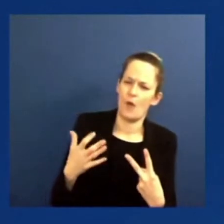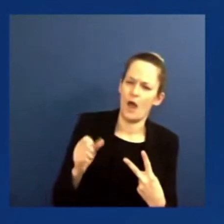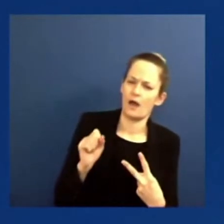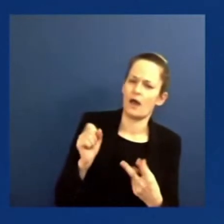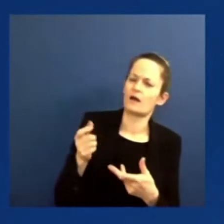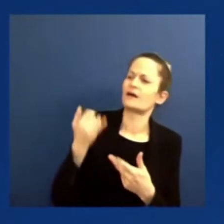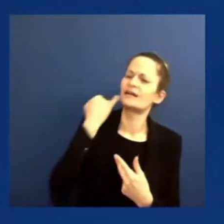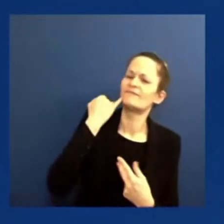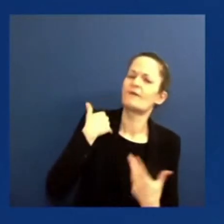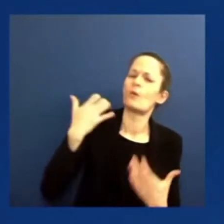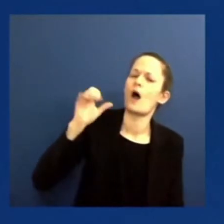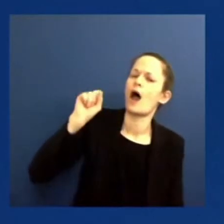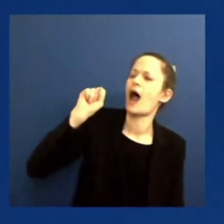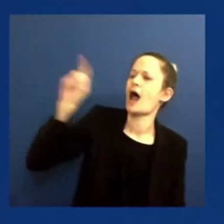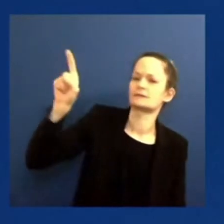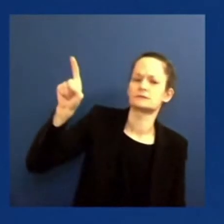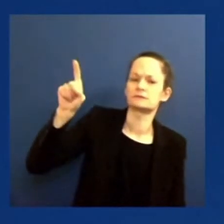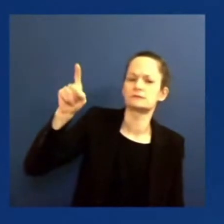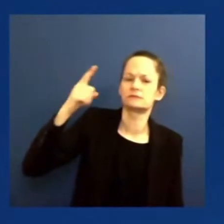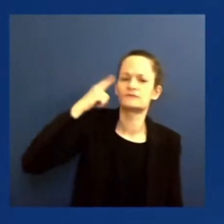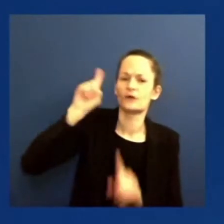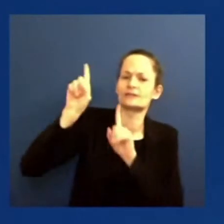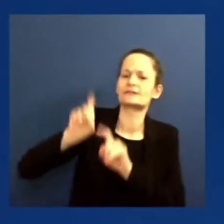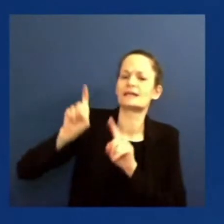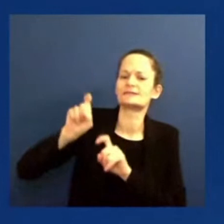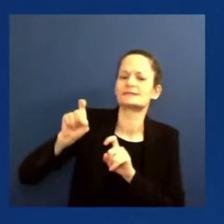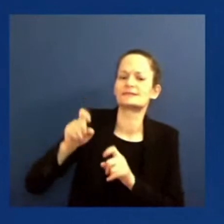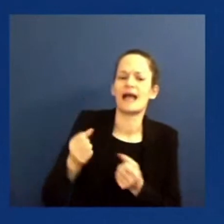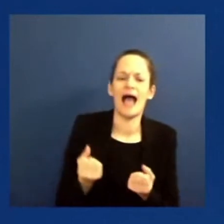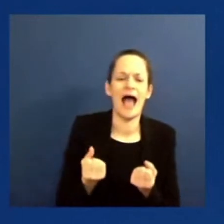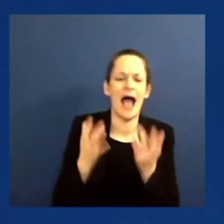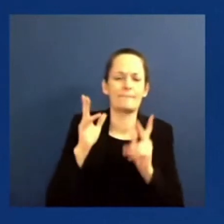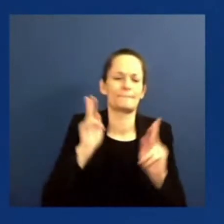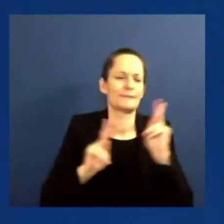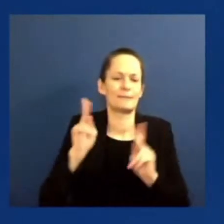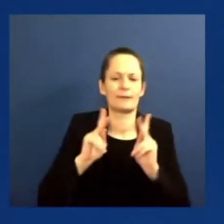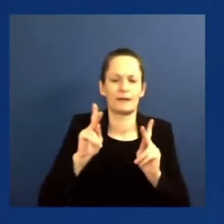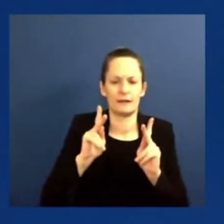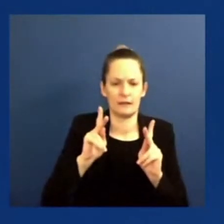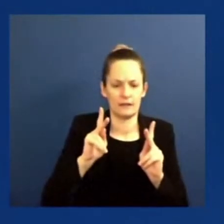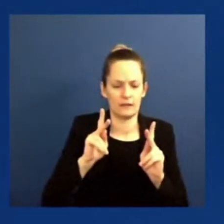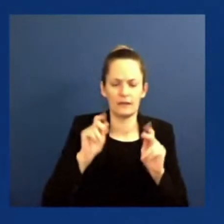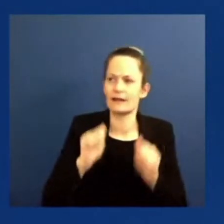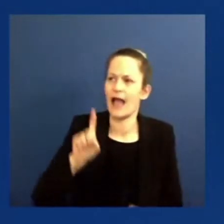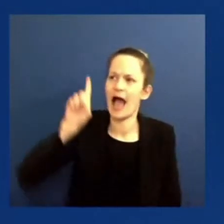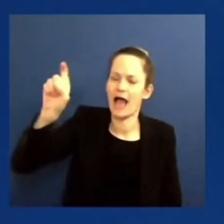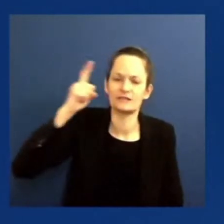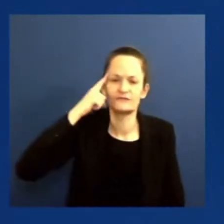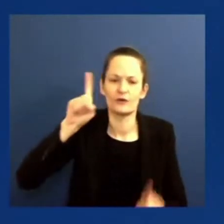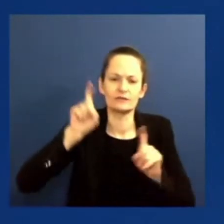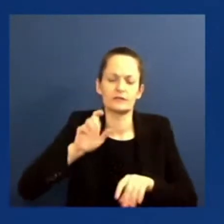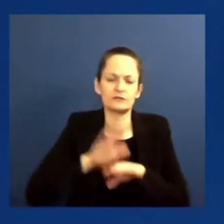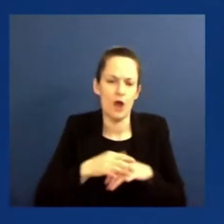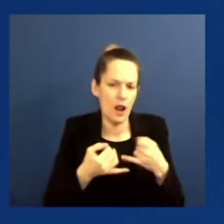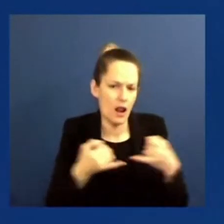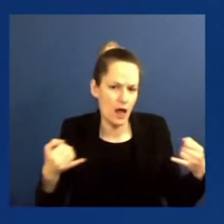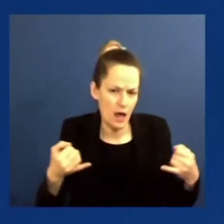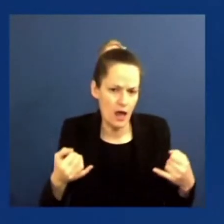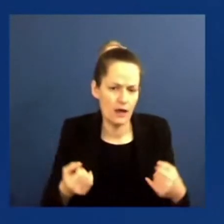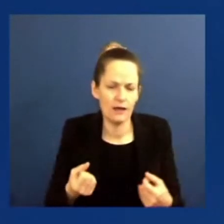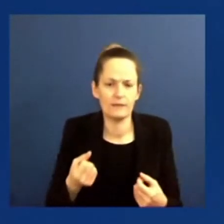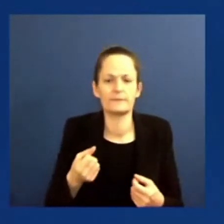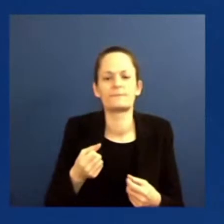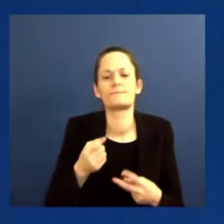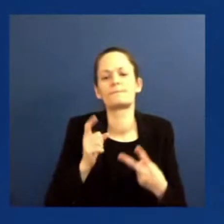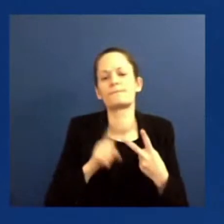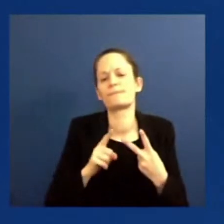aren't disclosing that? Secondly, for Dr. Walensky, you talked about the millions of Americans who have yet to get a booster. Less than half of those who